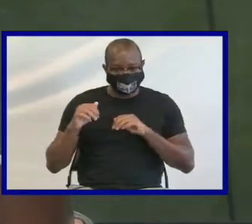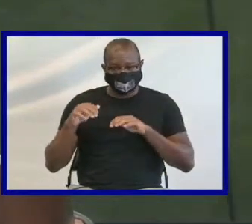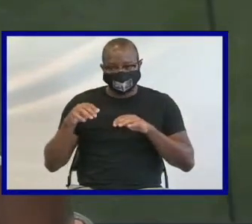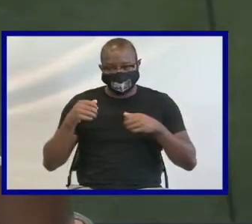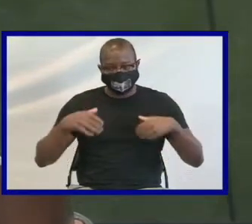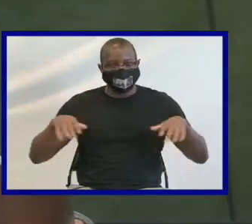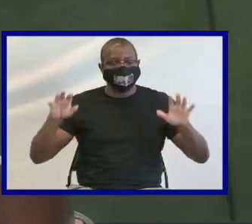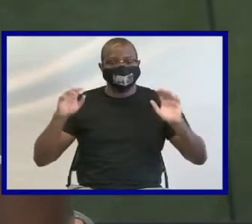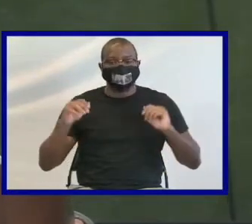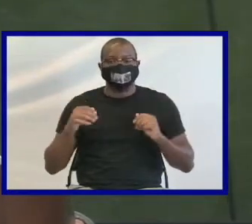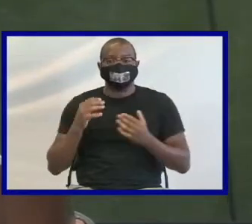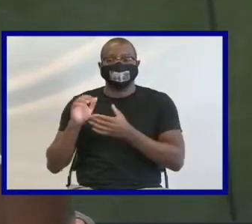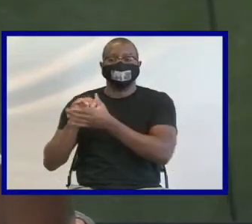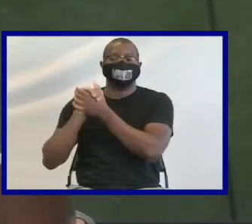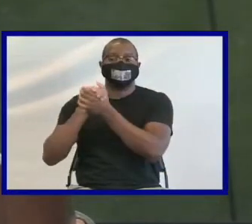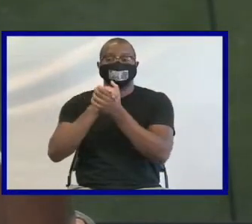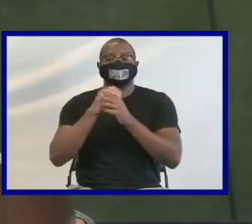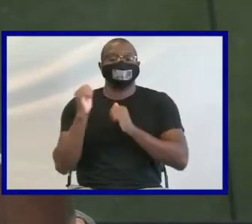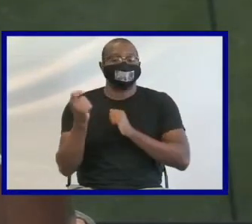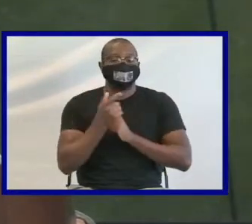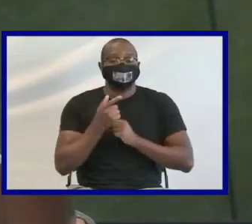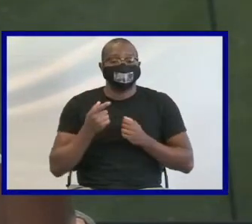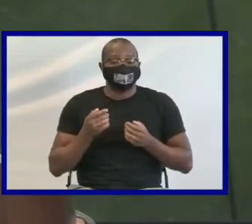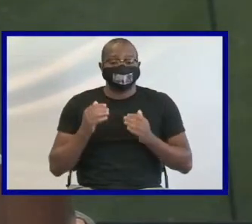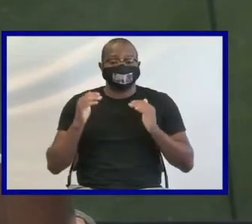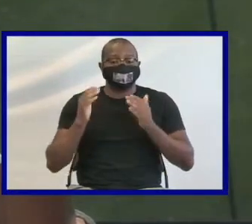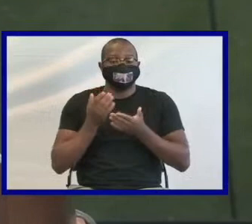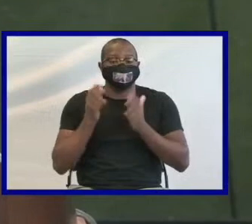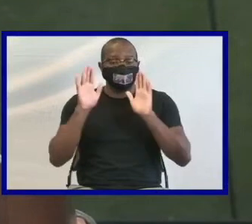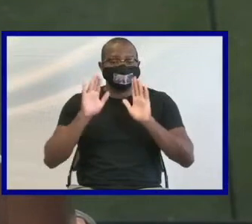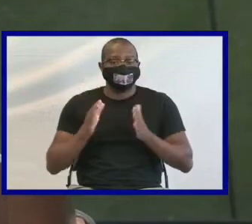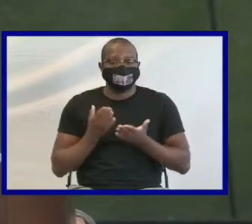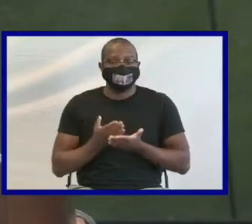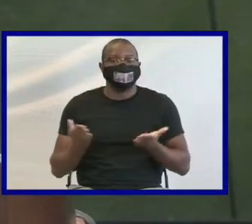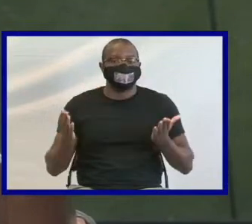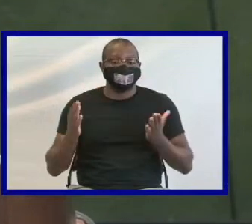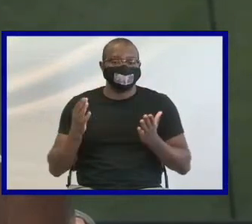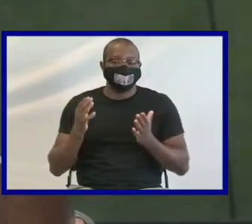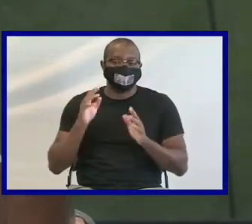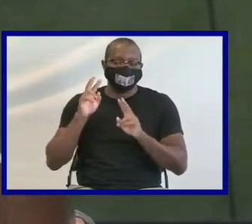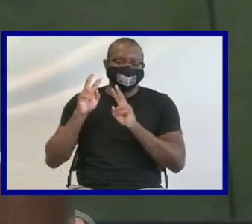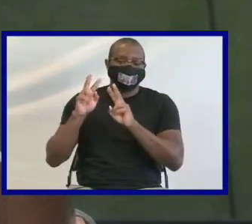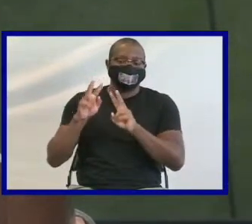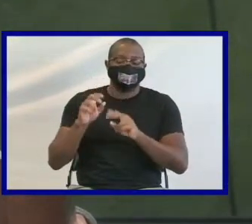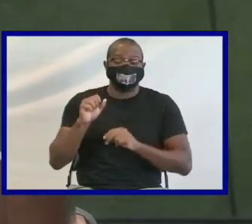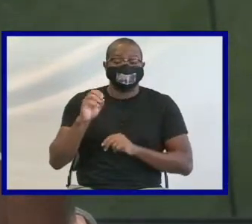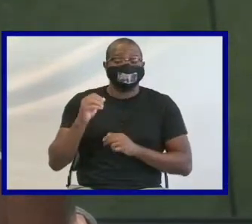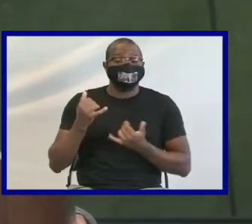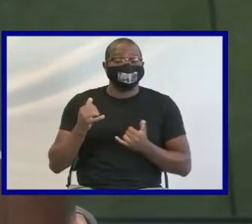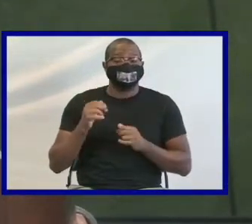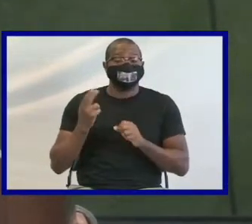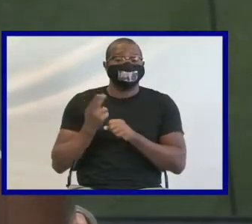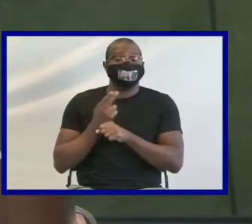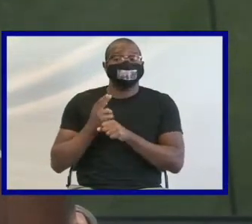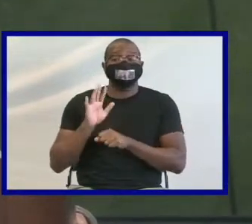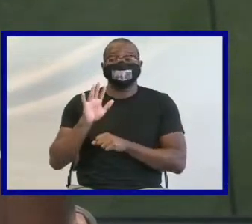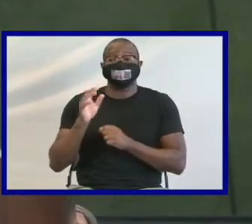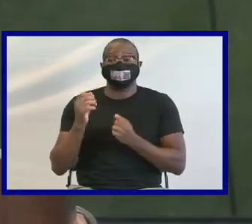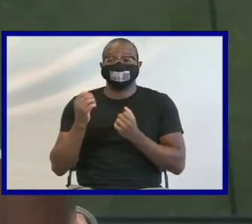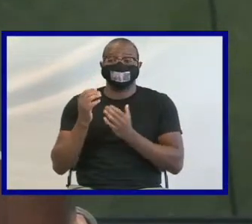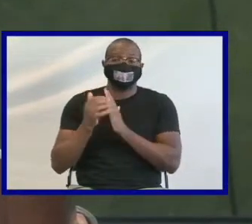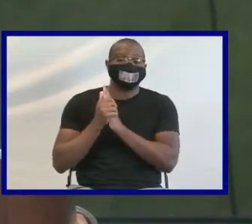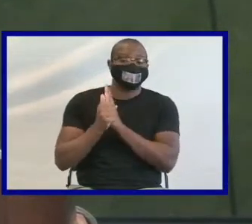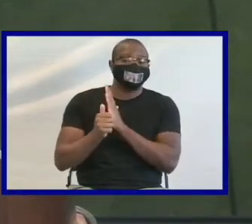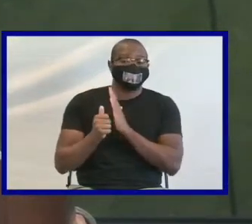you for making it to this day. Great things are ahead for all of us. So go out there and use your voice. I am